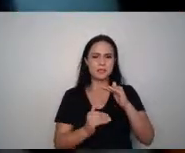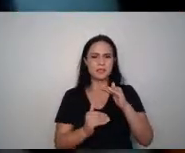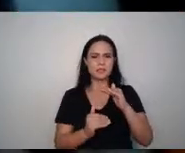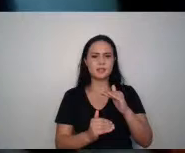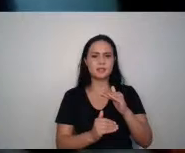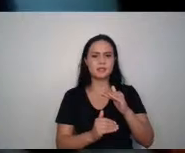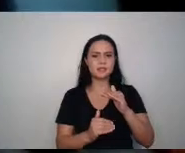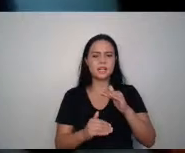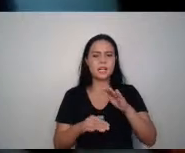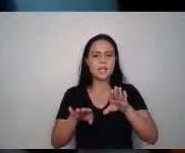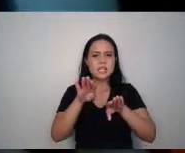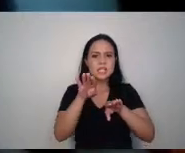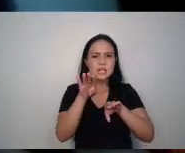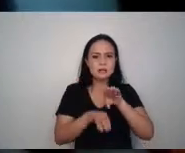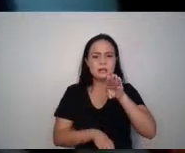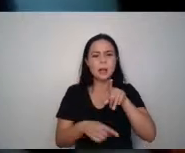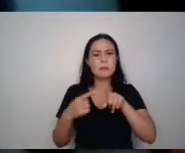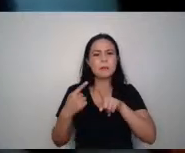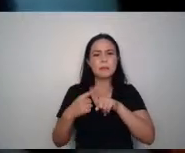be